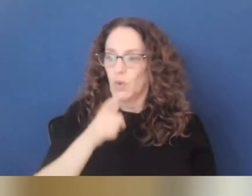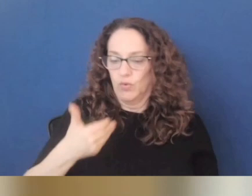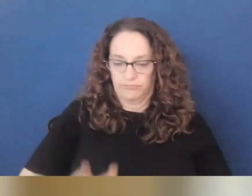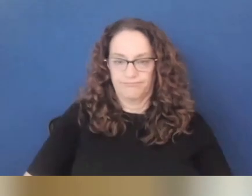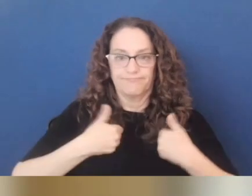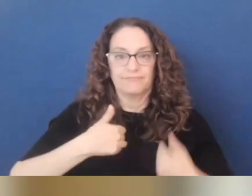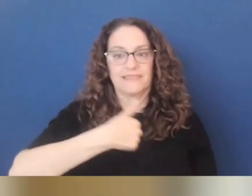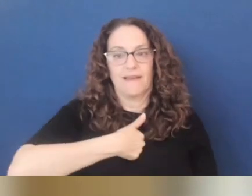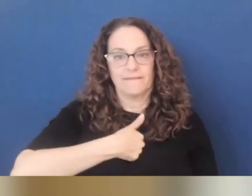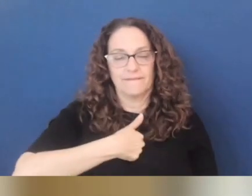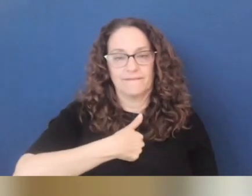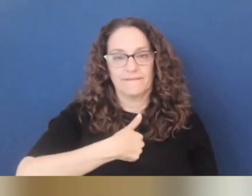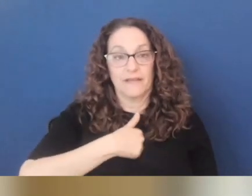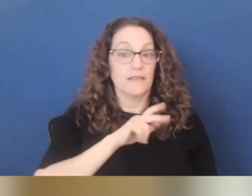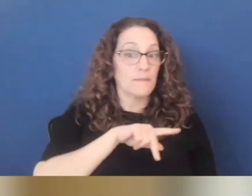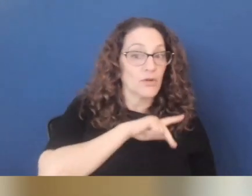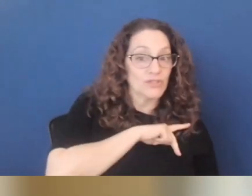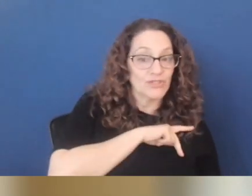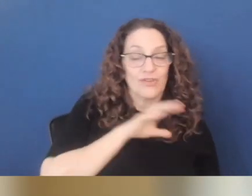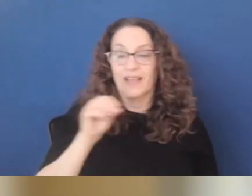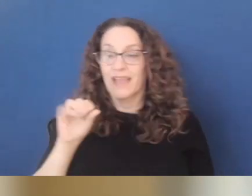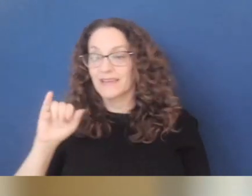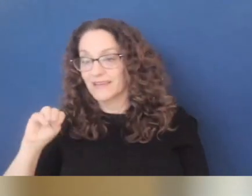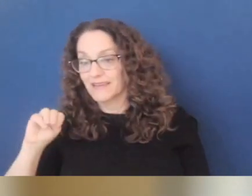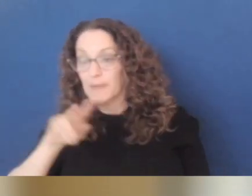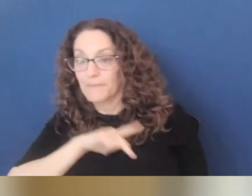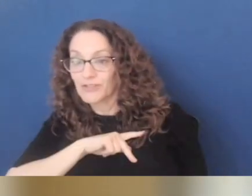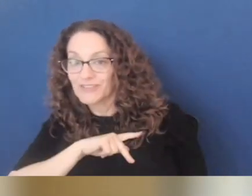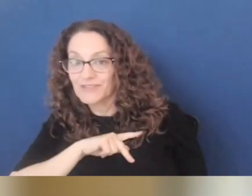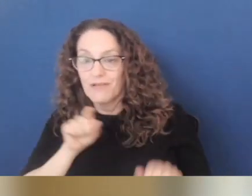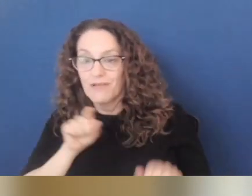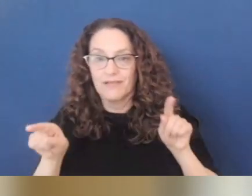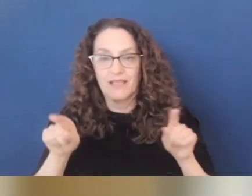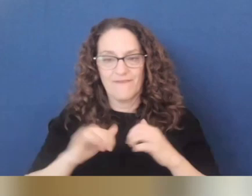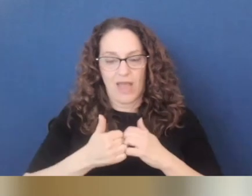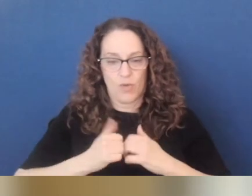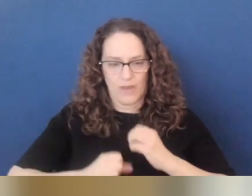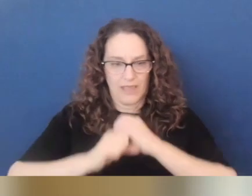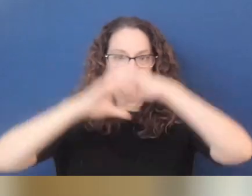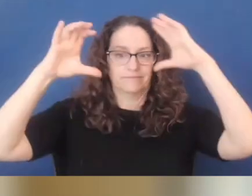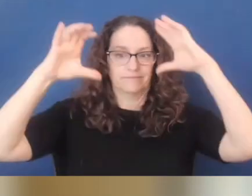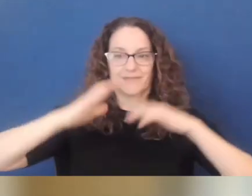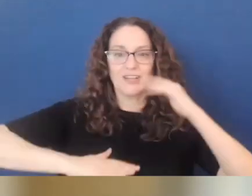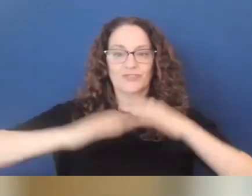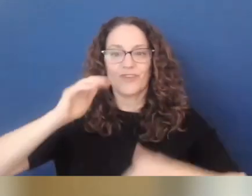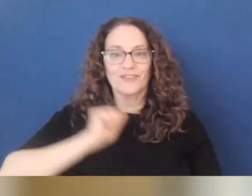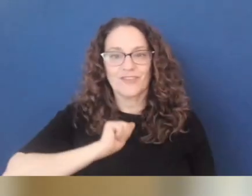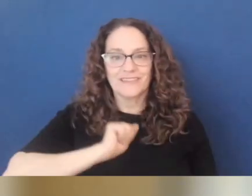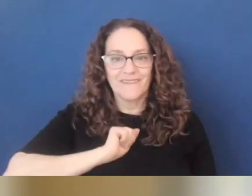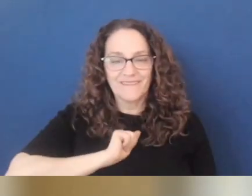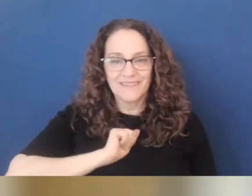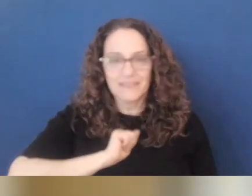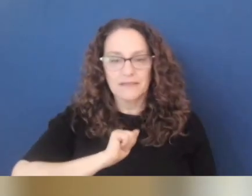the impersonal processes of this construction of self. So we have the